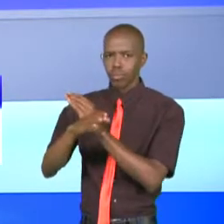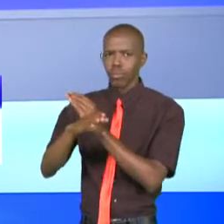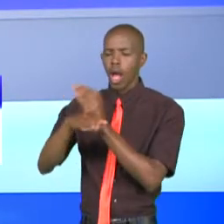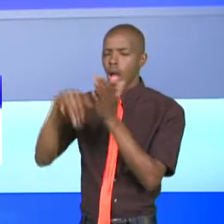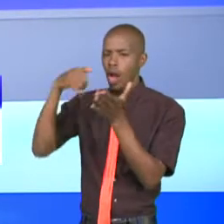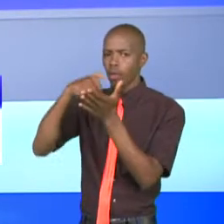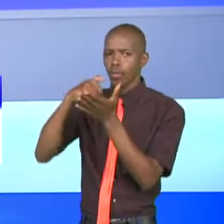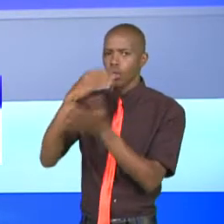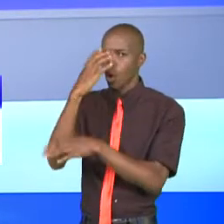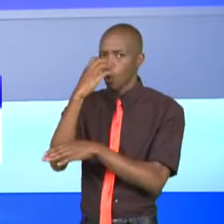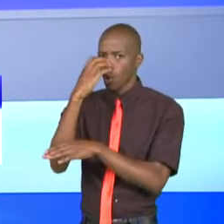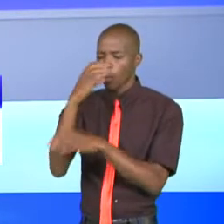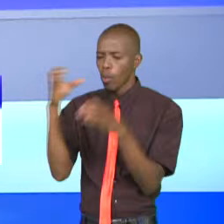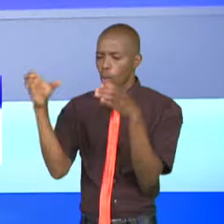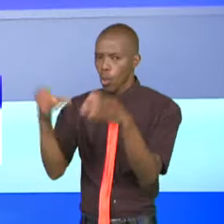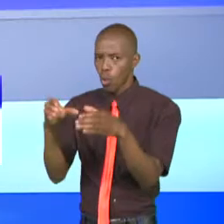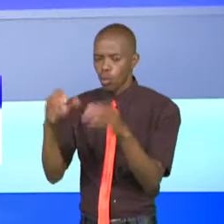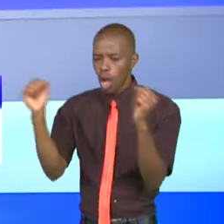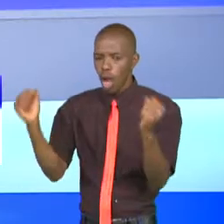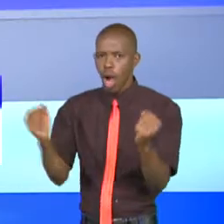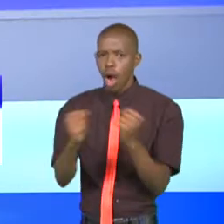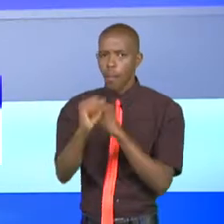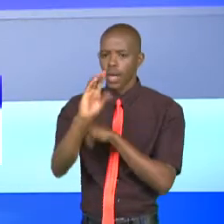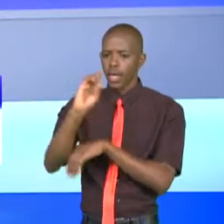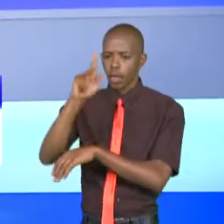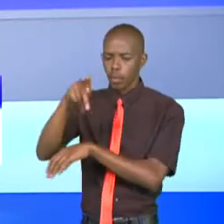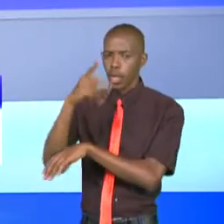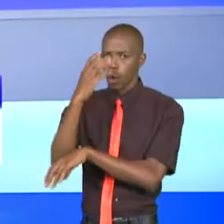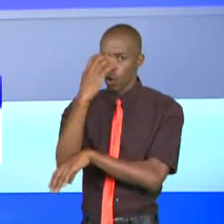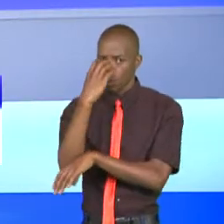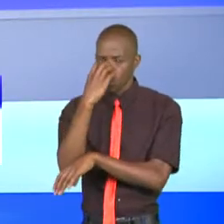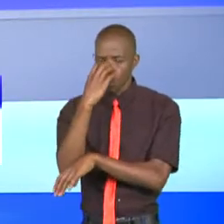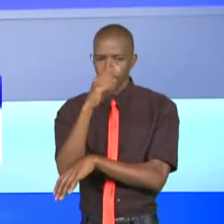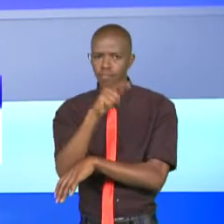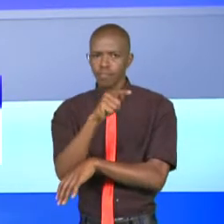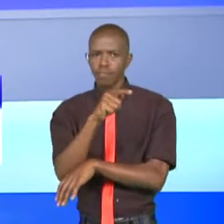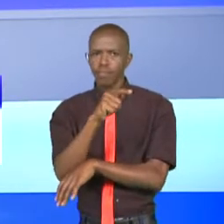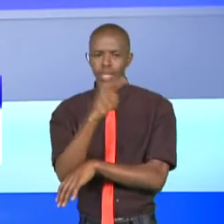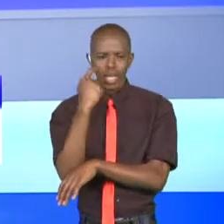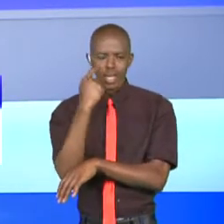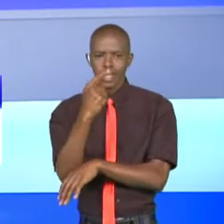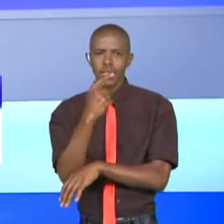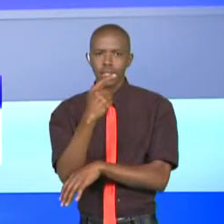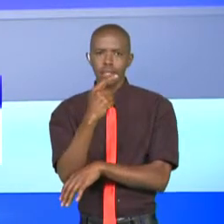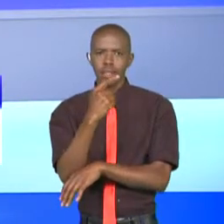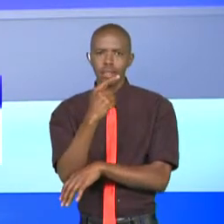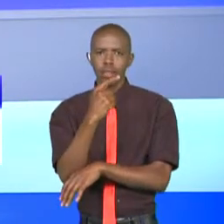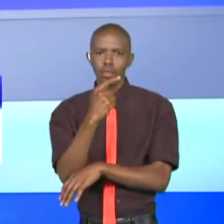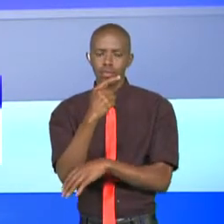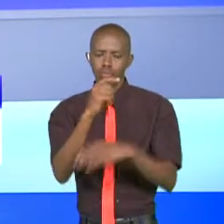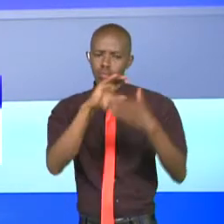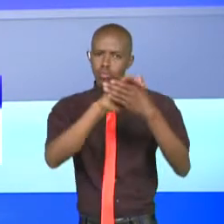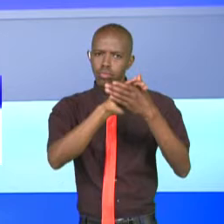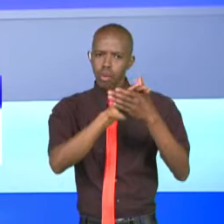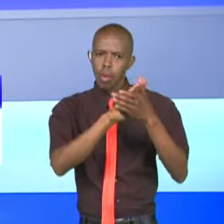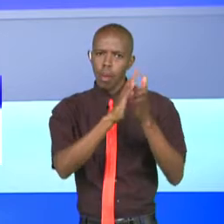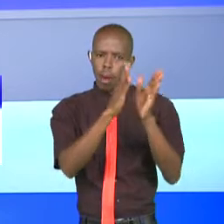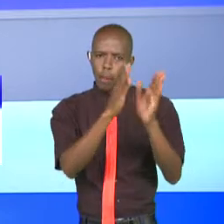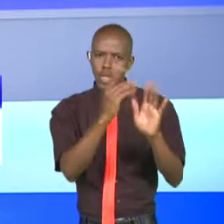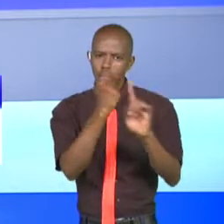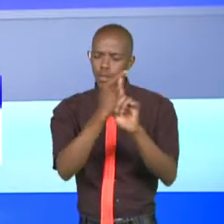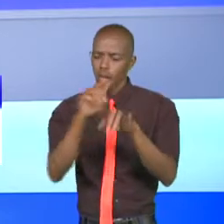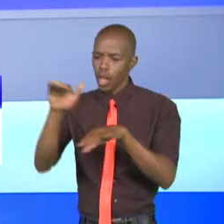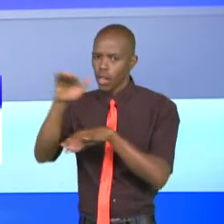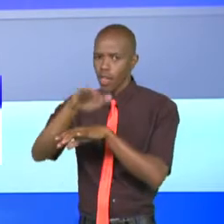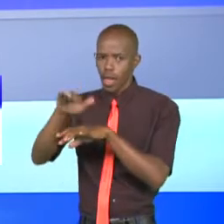were ODM goons. This happened as Deputy President William Ruto's side seemed to have triumphed over the handshake candidates in several wards